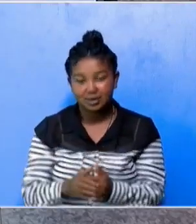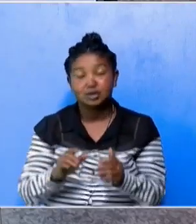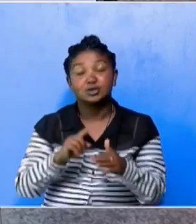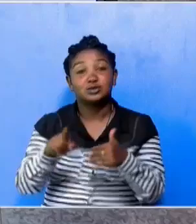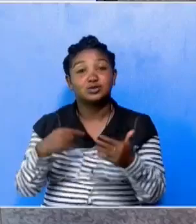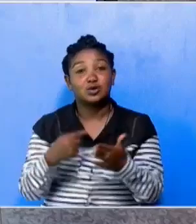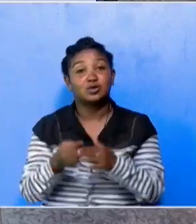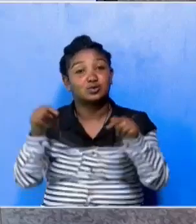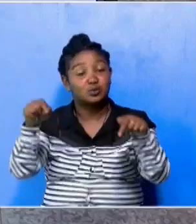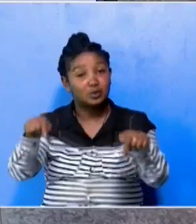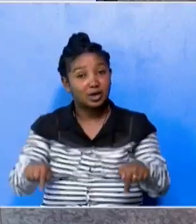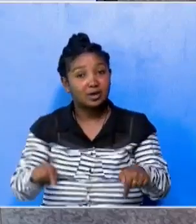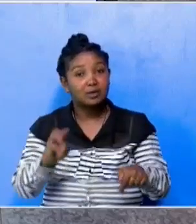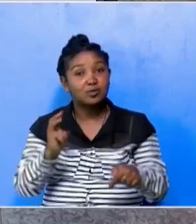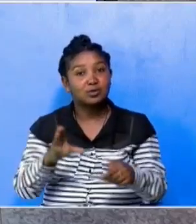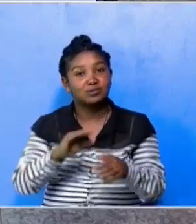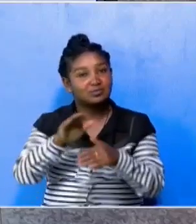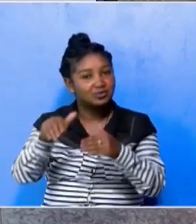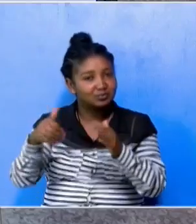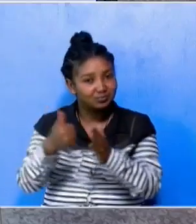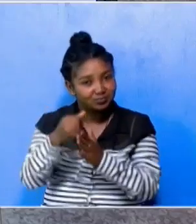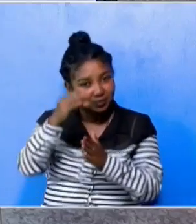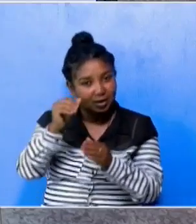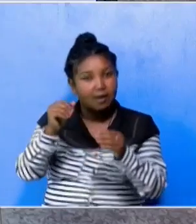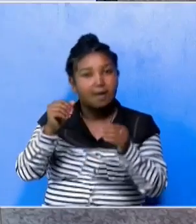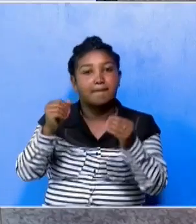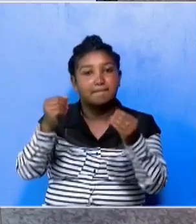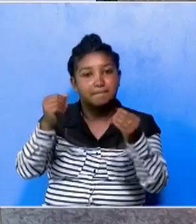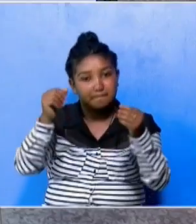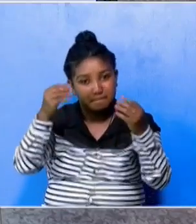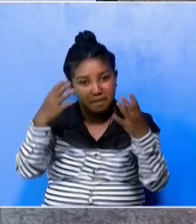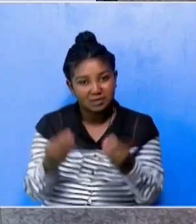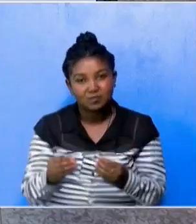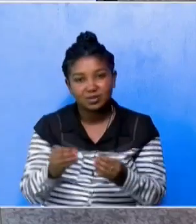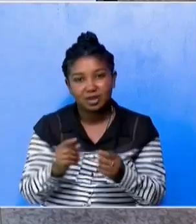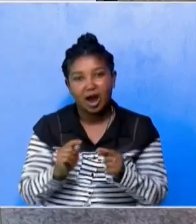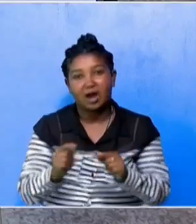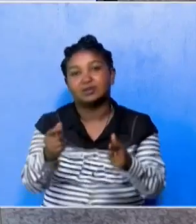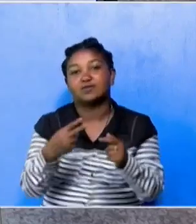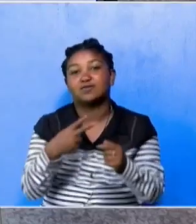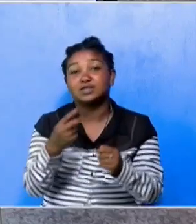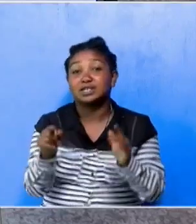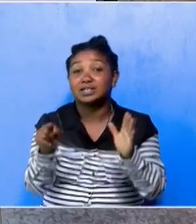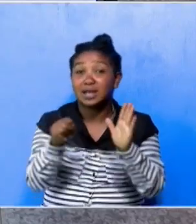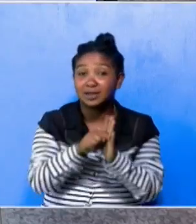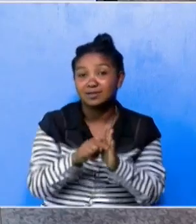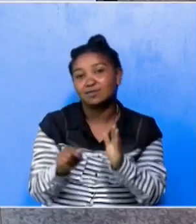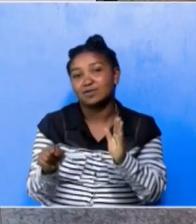So today, we will talk generally about passive and active voice. In negative and